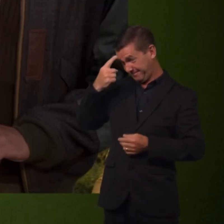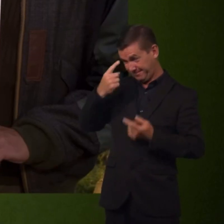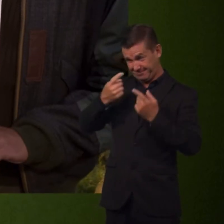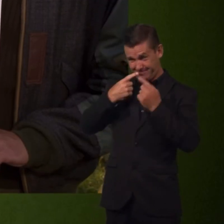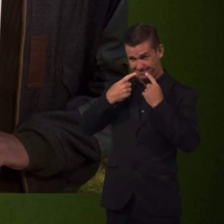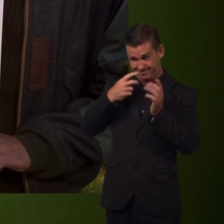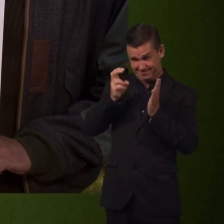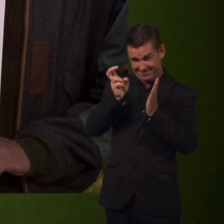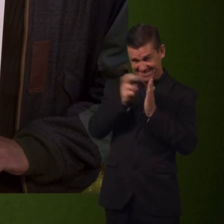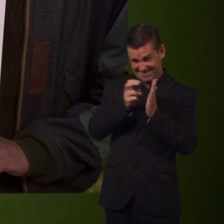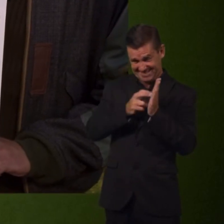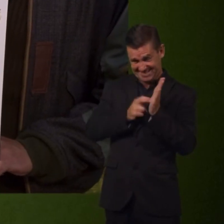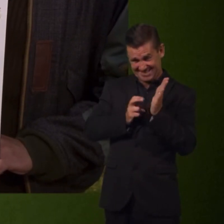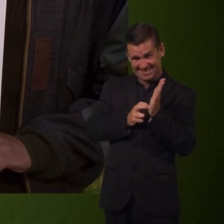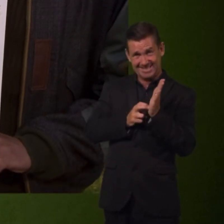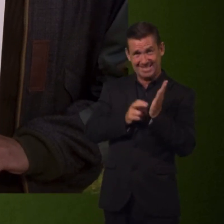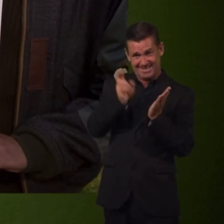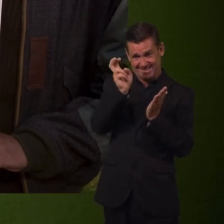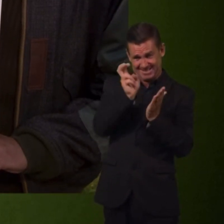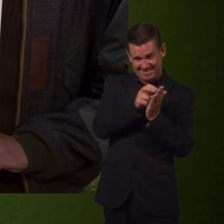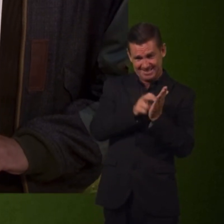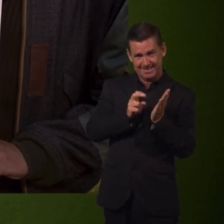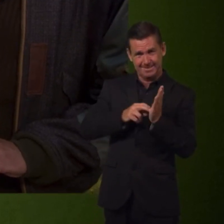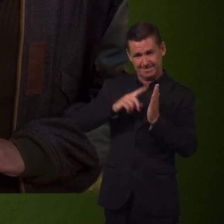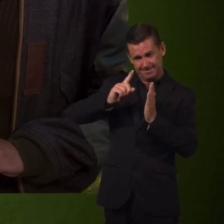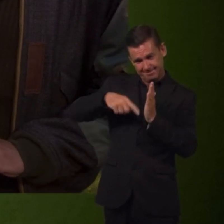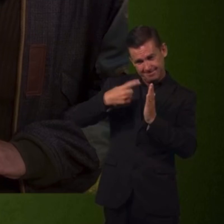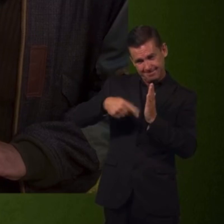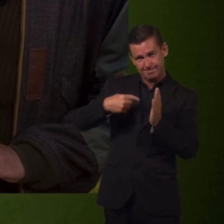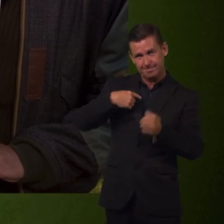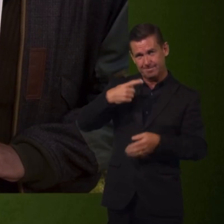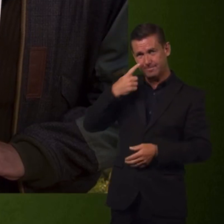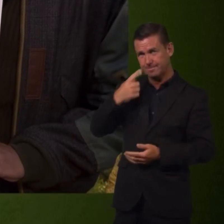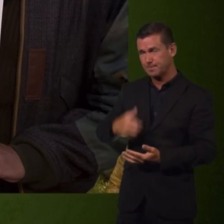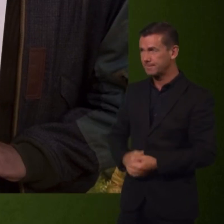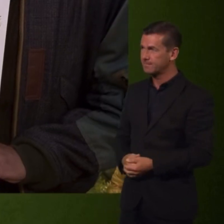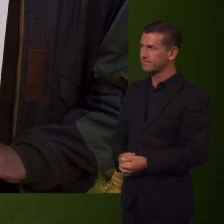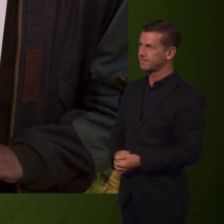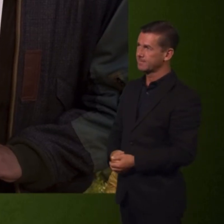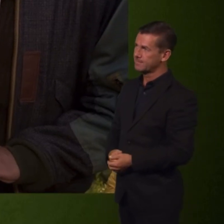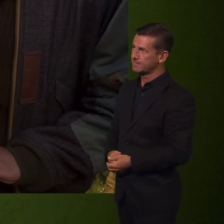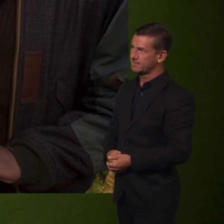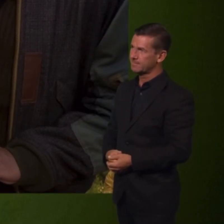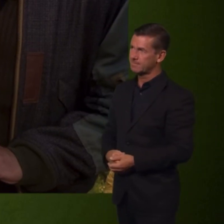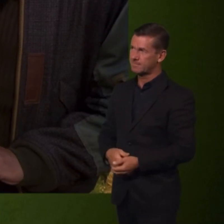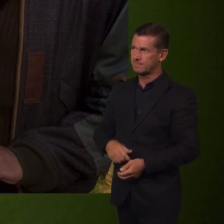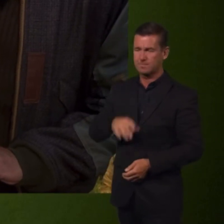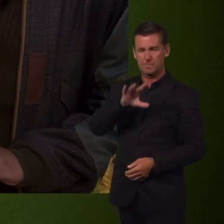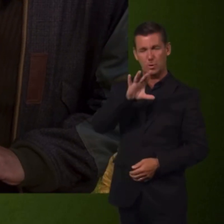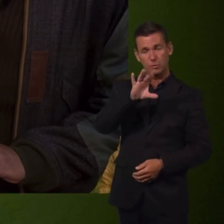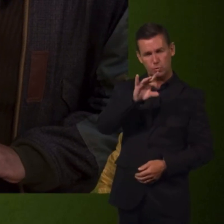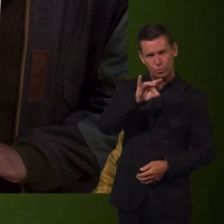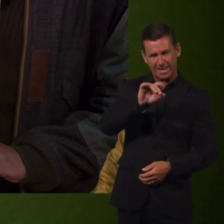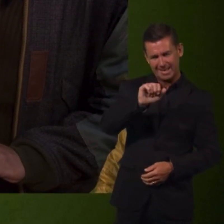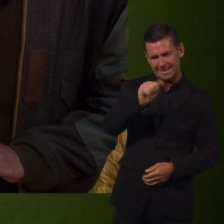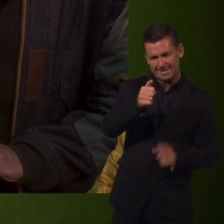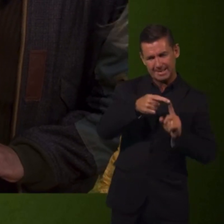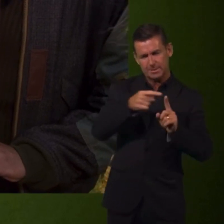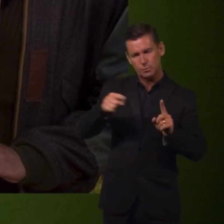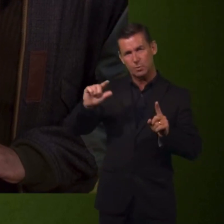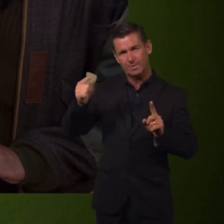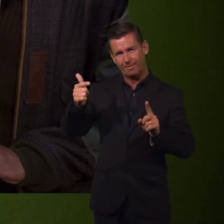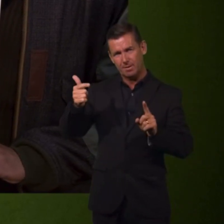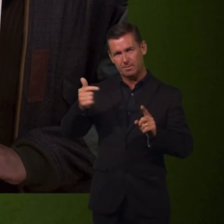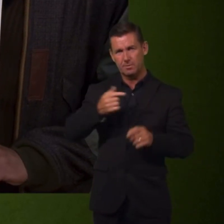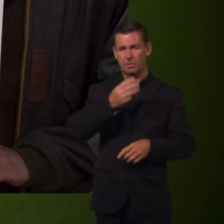we've been measuring the counts at certain hour-long periods. So Tuesday here between 6 and 7 in the morning, 13 feeds to the